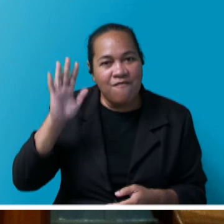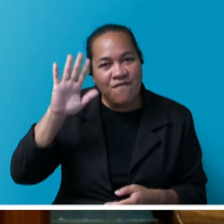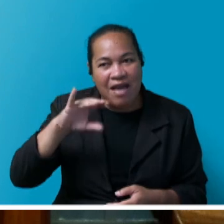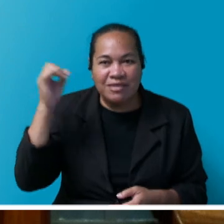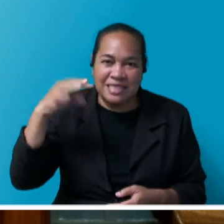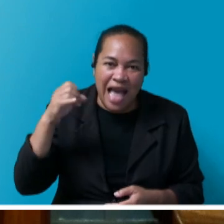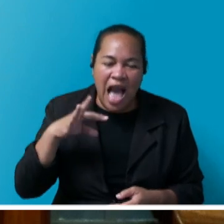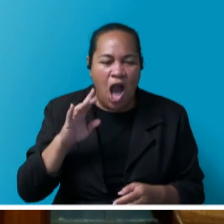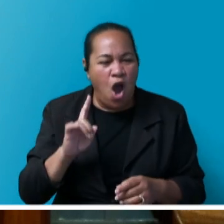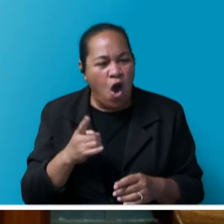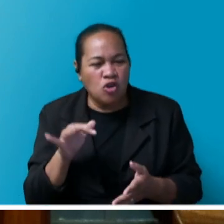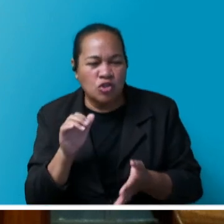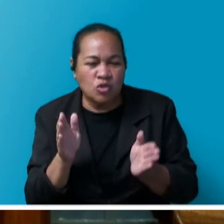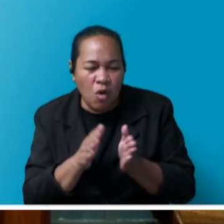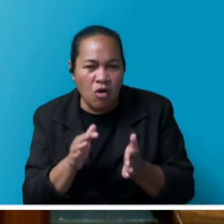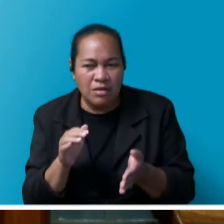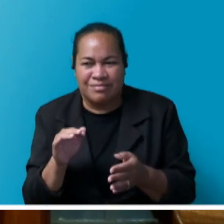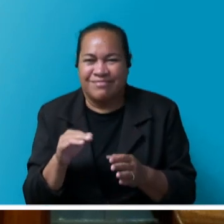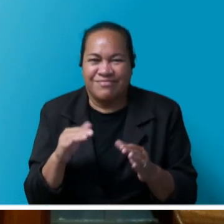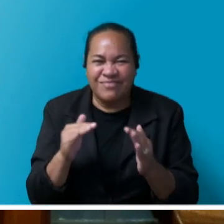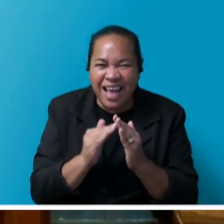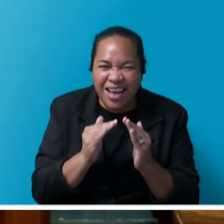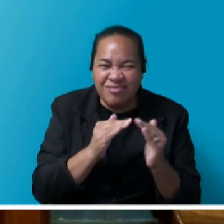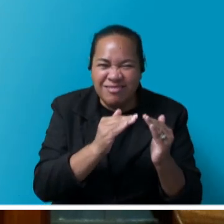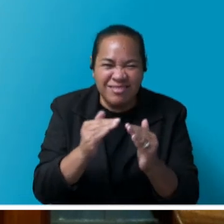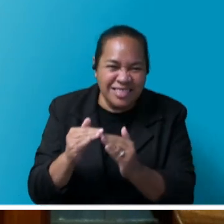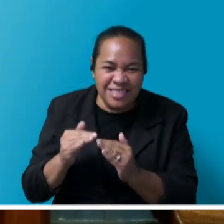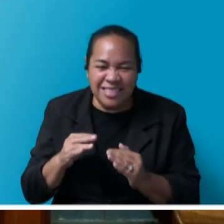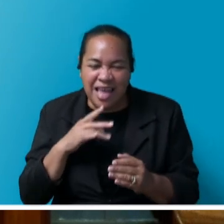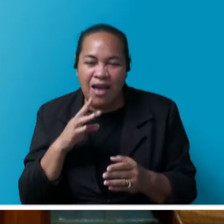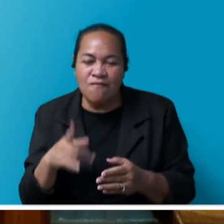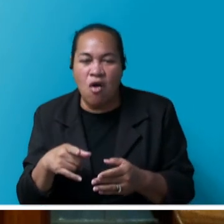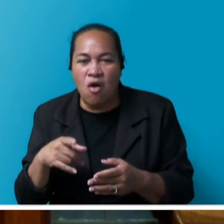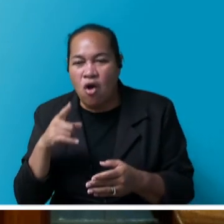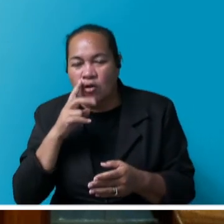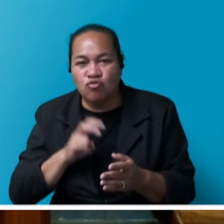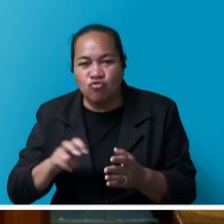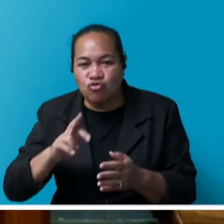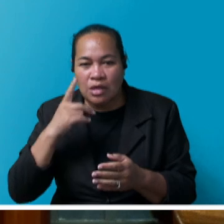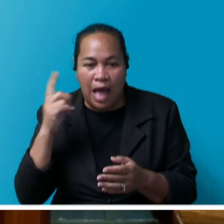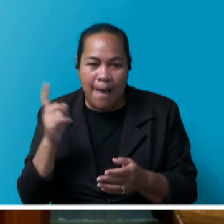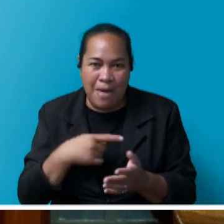or community-based accommodations, we need domestic and foreign investments to address this critical need.